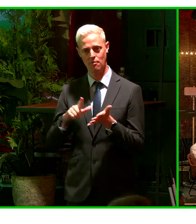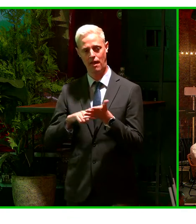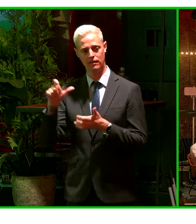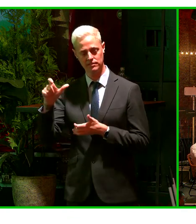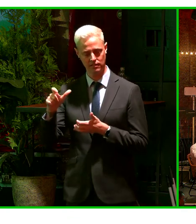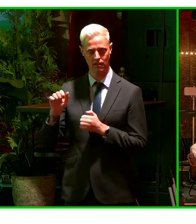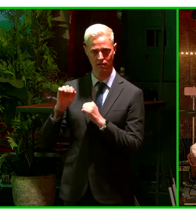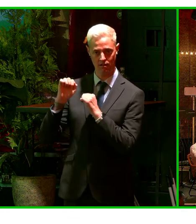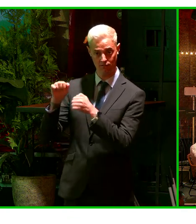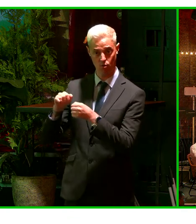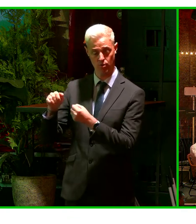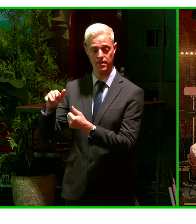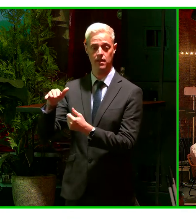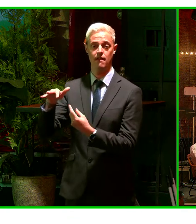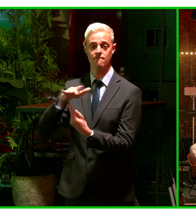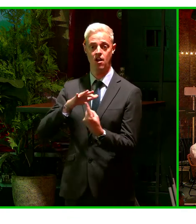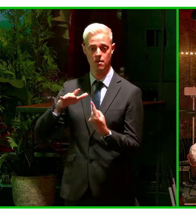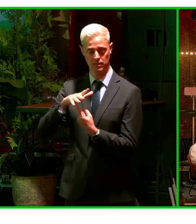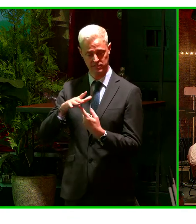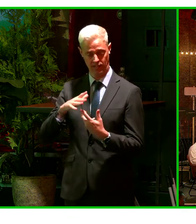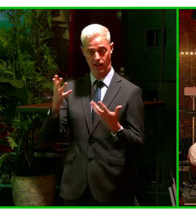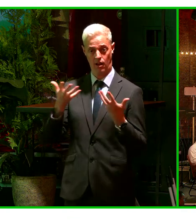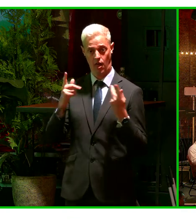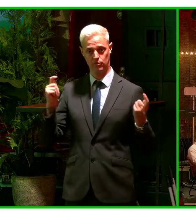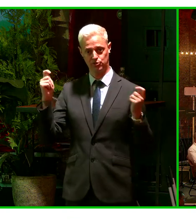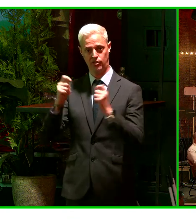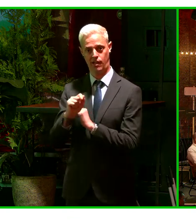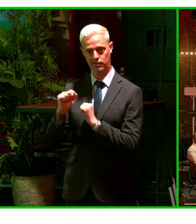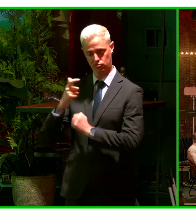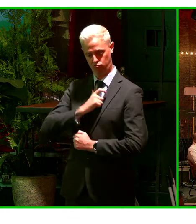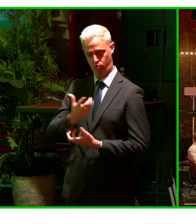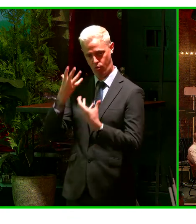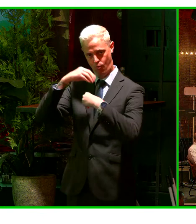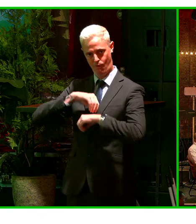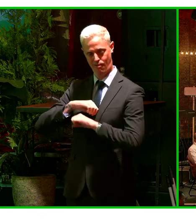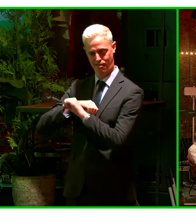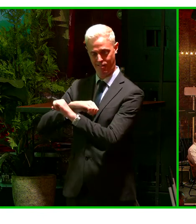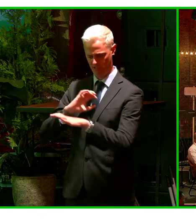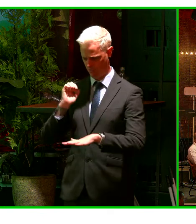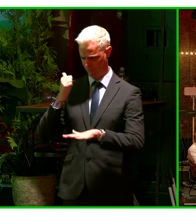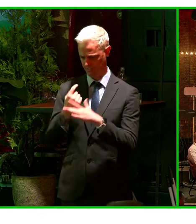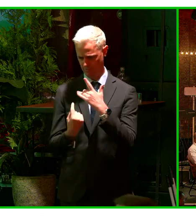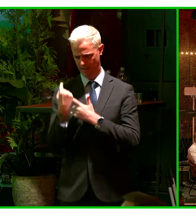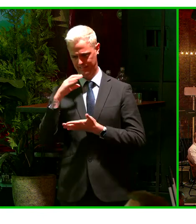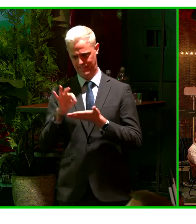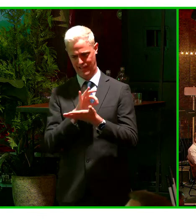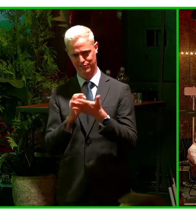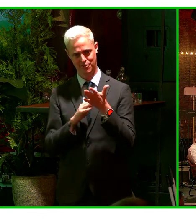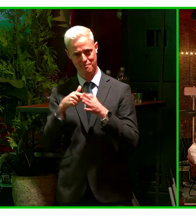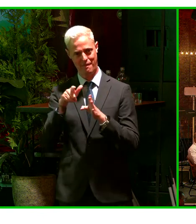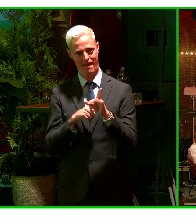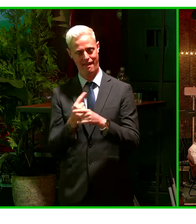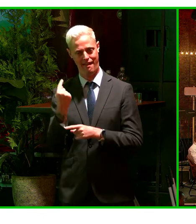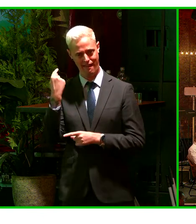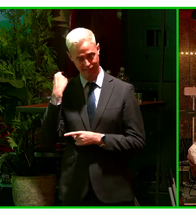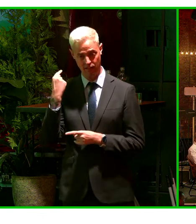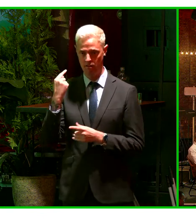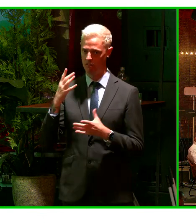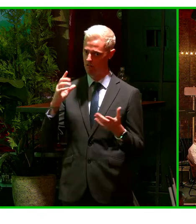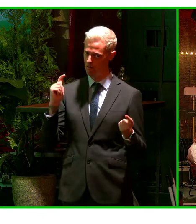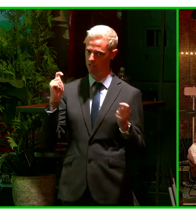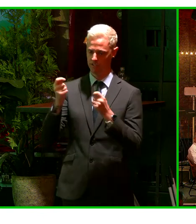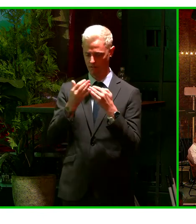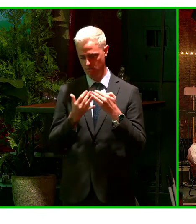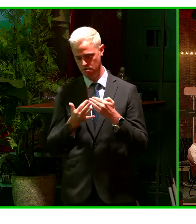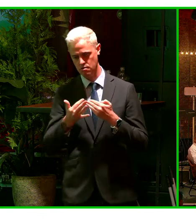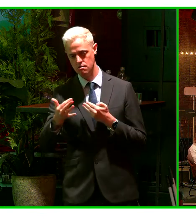for Environment and Climate Change, which is a position we put in place at the last election in May. Obviously, this is a big agenda, and we knew we